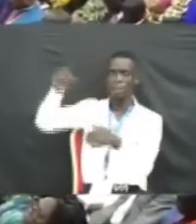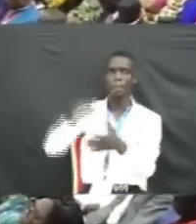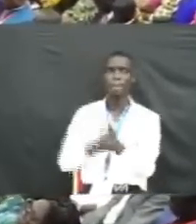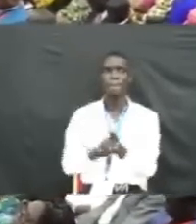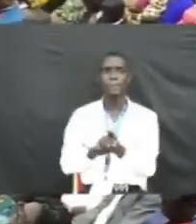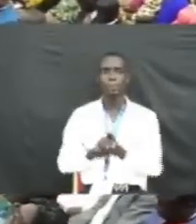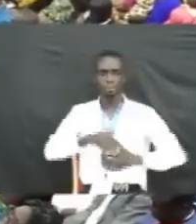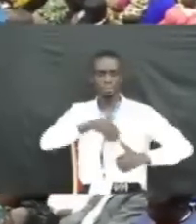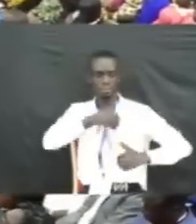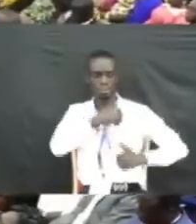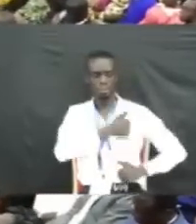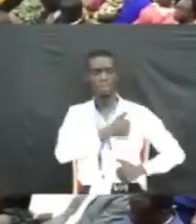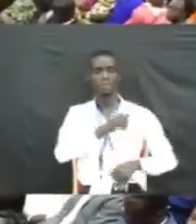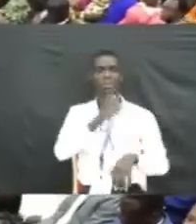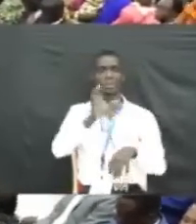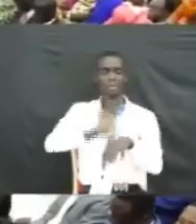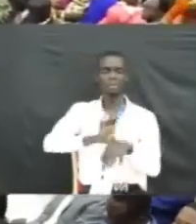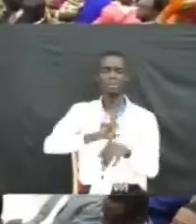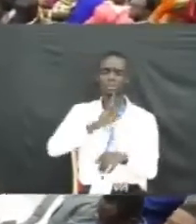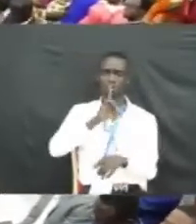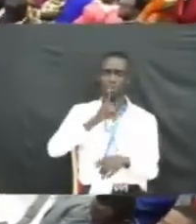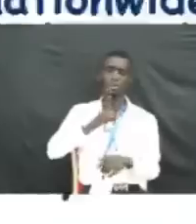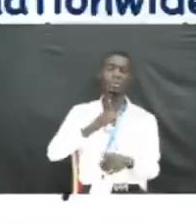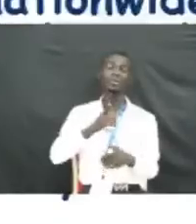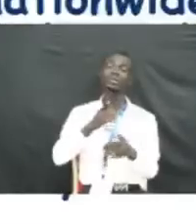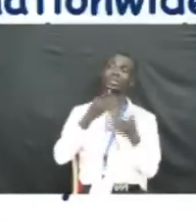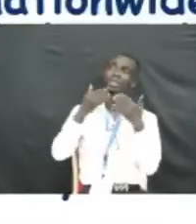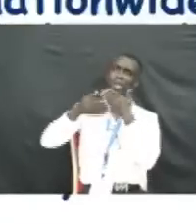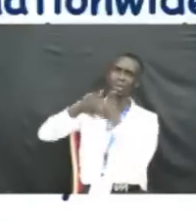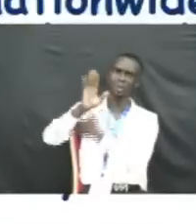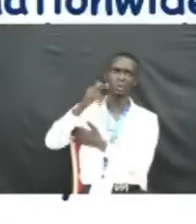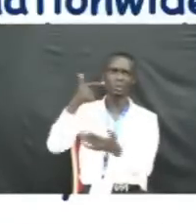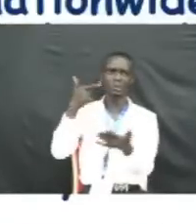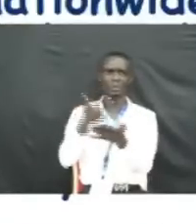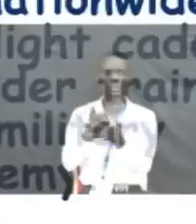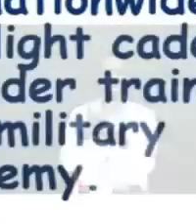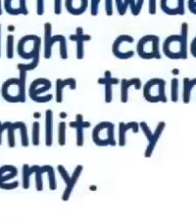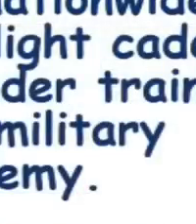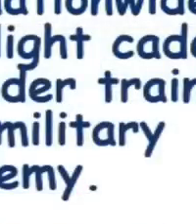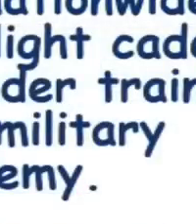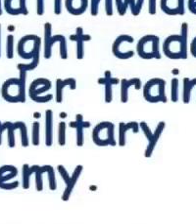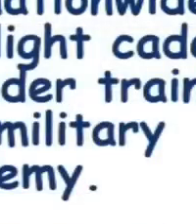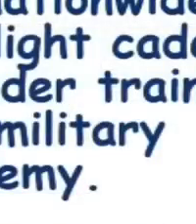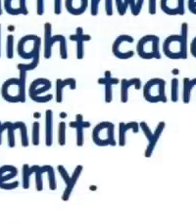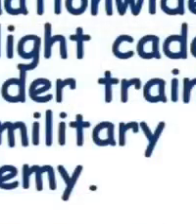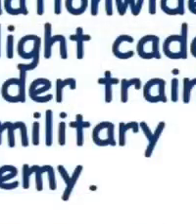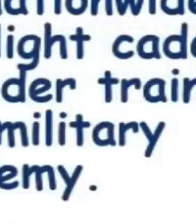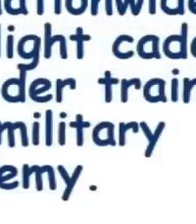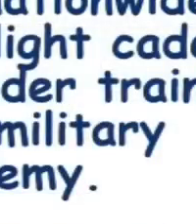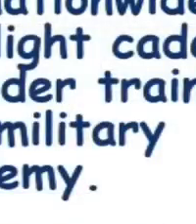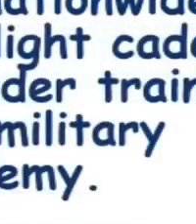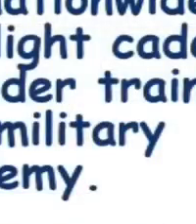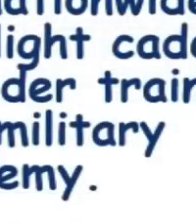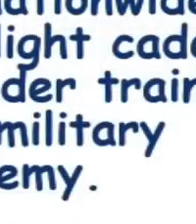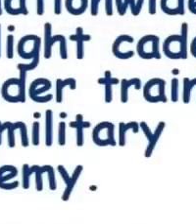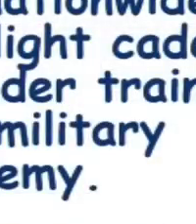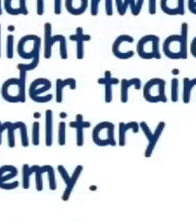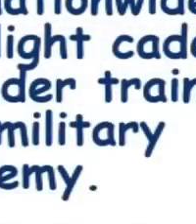military chaplain by the grace of God. The church in Ghana has been operating in the Ghana armed forces